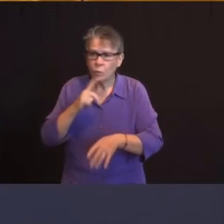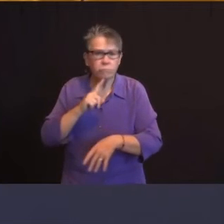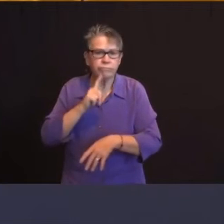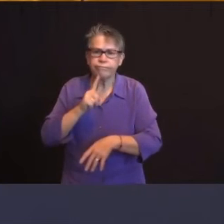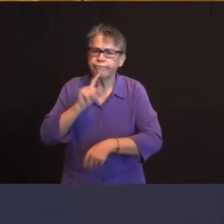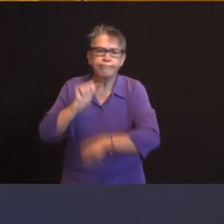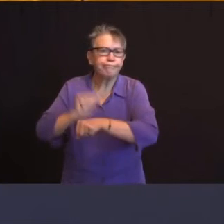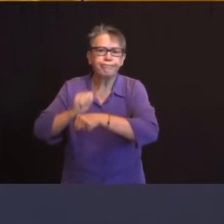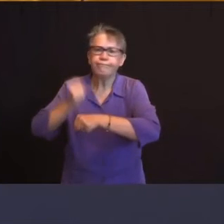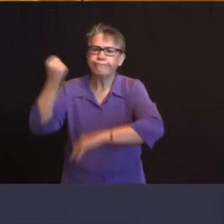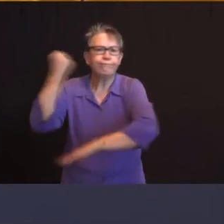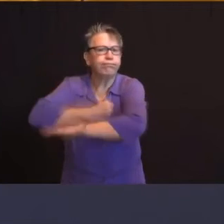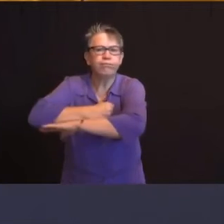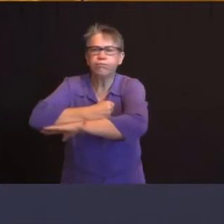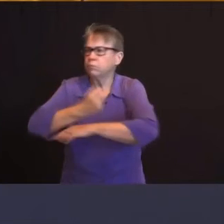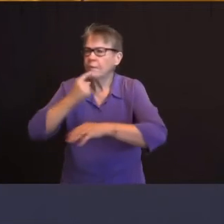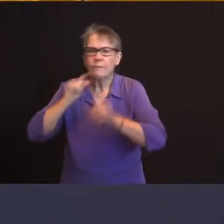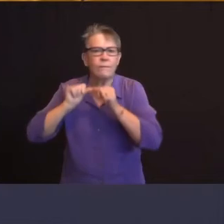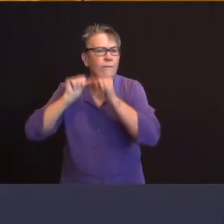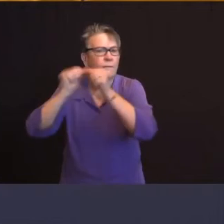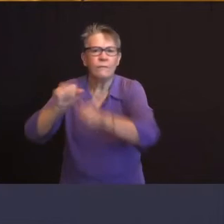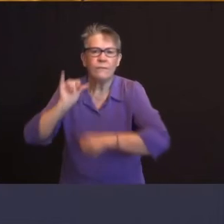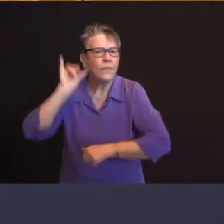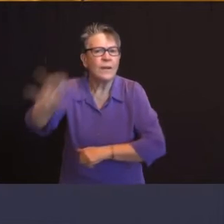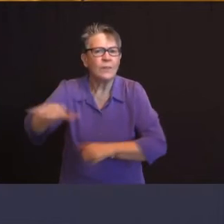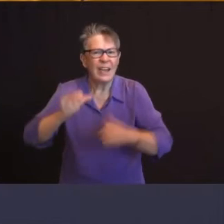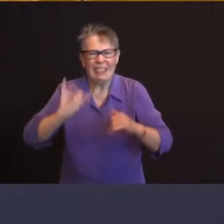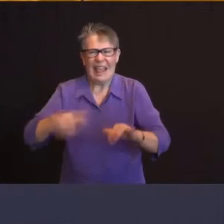gets to the second question. We need it badly.